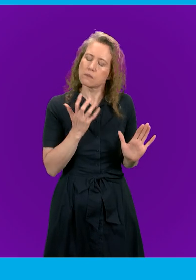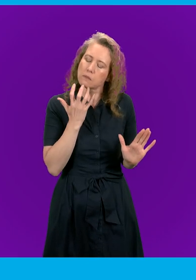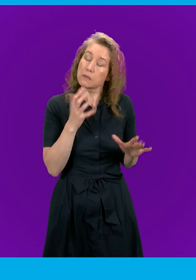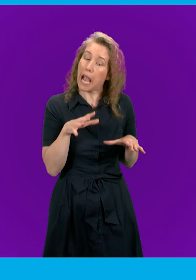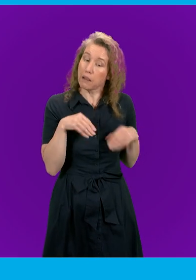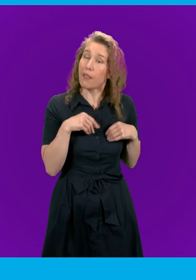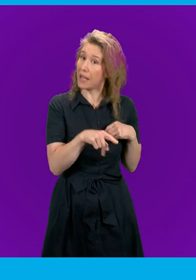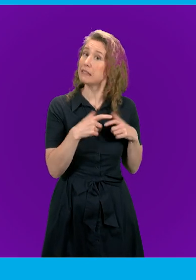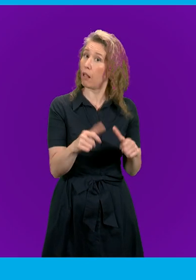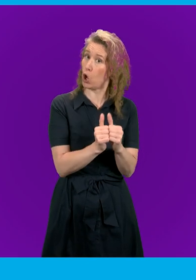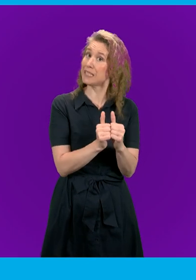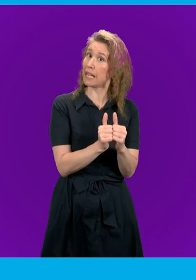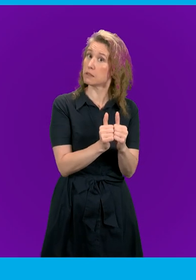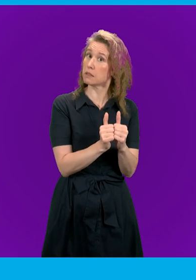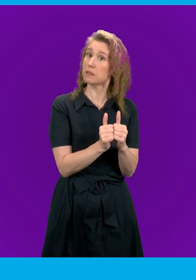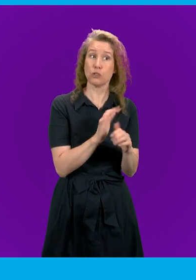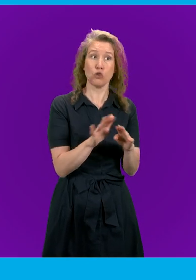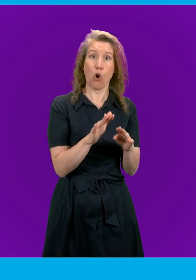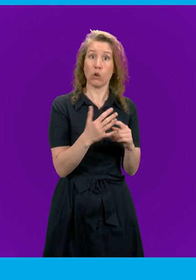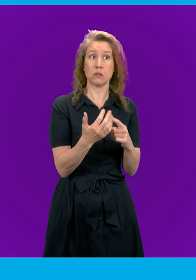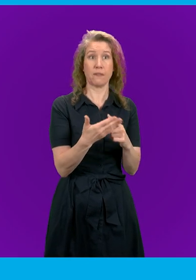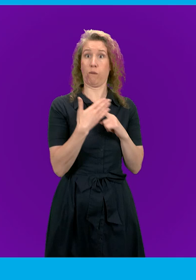that's still a consensual relationship. So